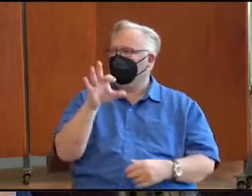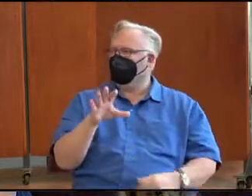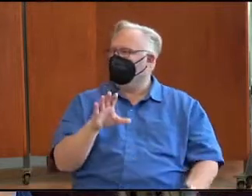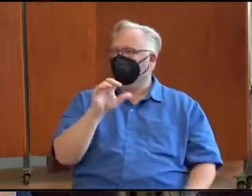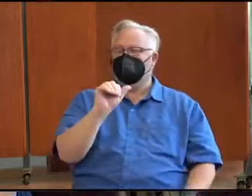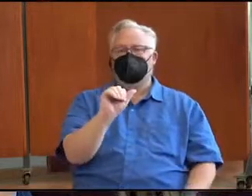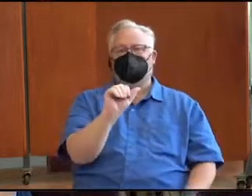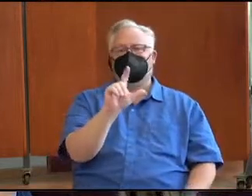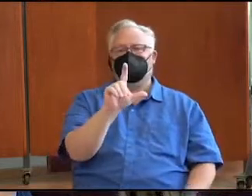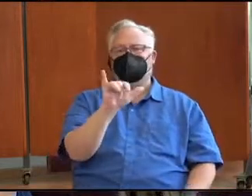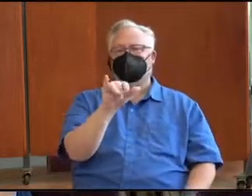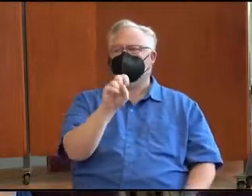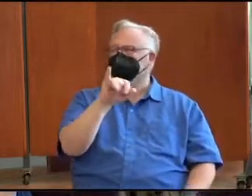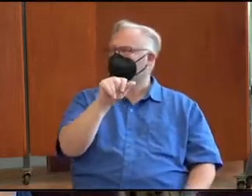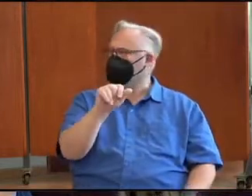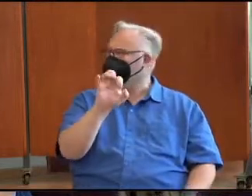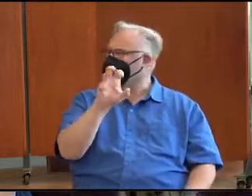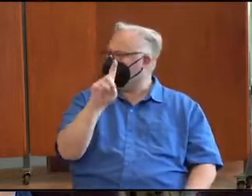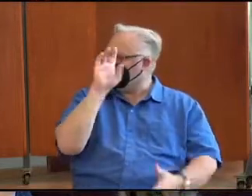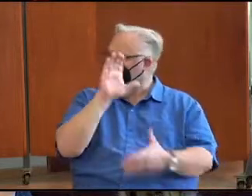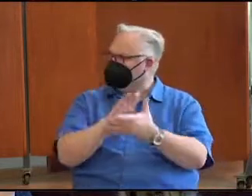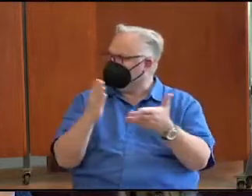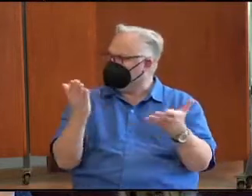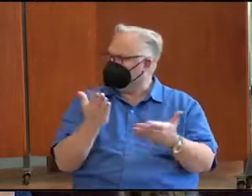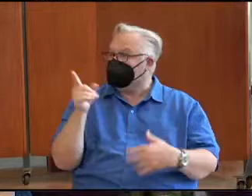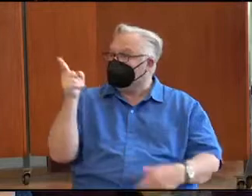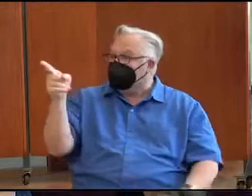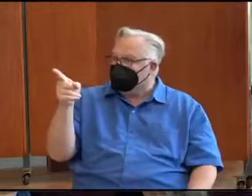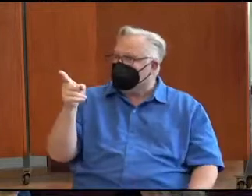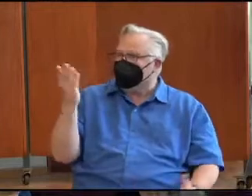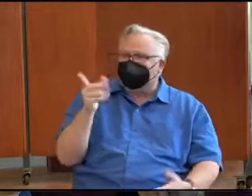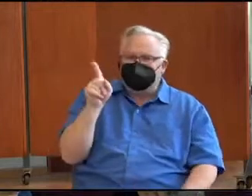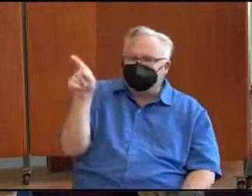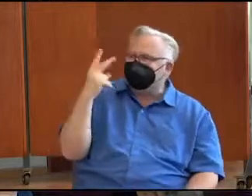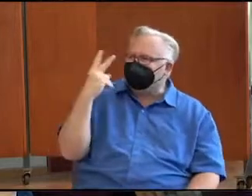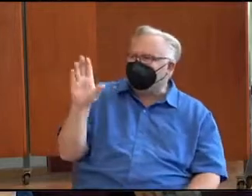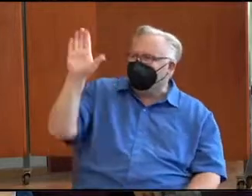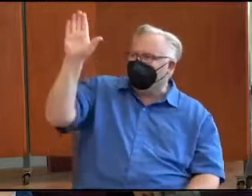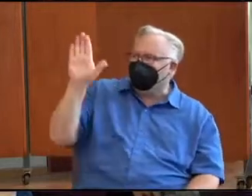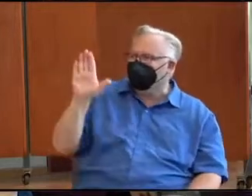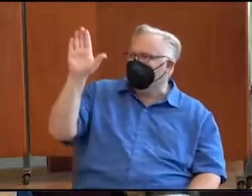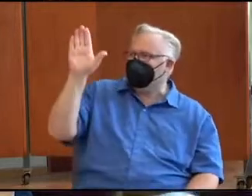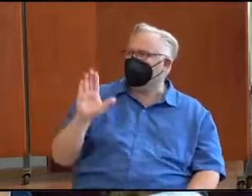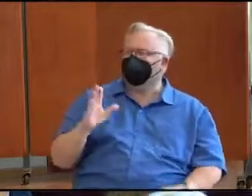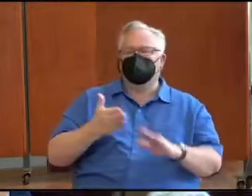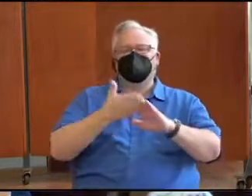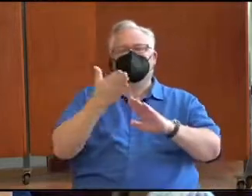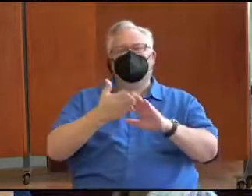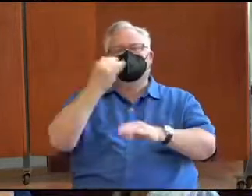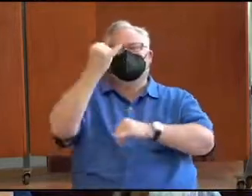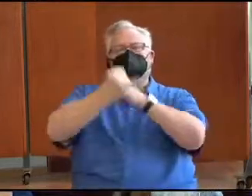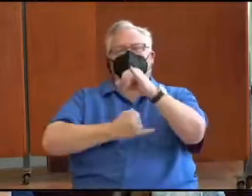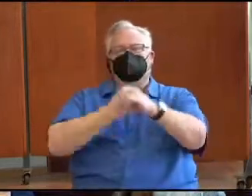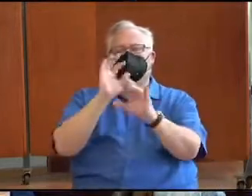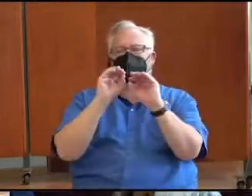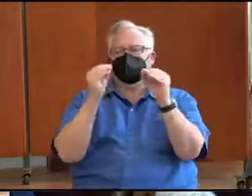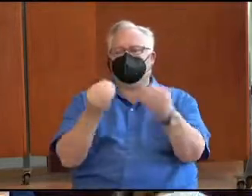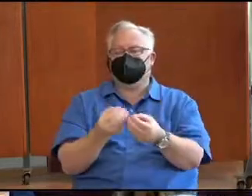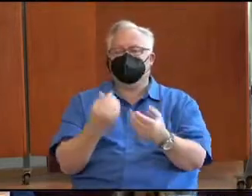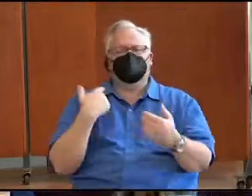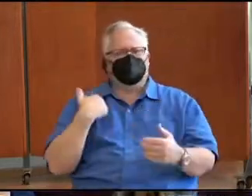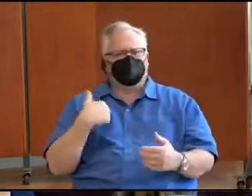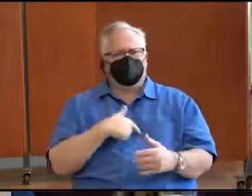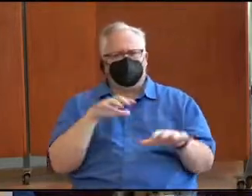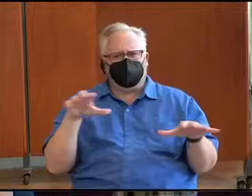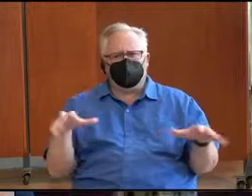Alicia Ford, I believe, is here. There's Alicia. Hi, Alicia, who runs our international office. So we do a